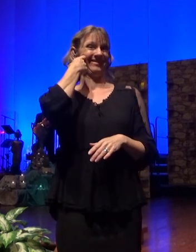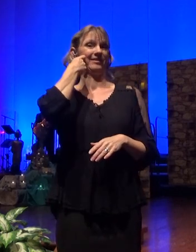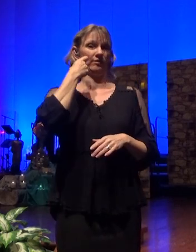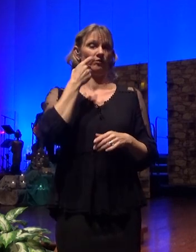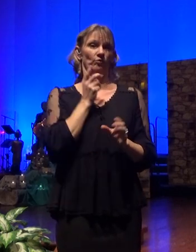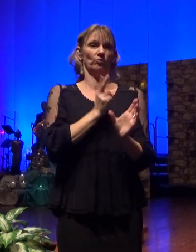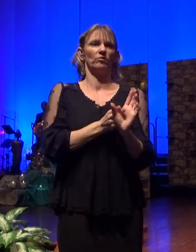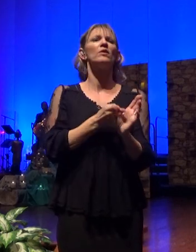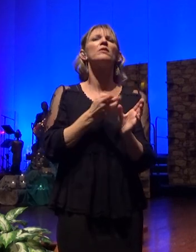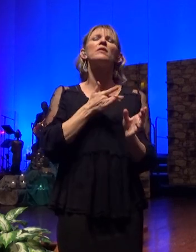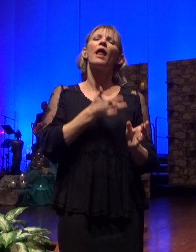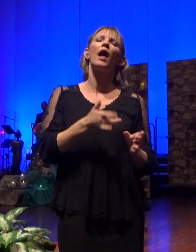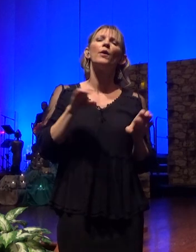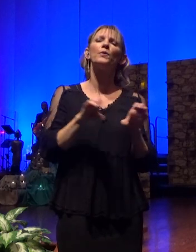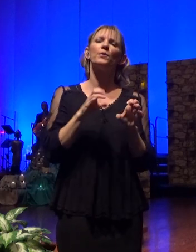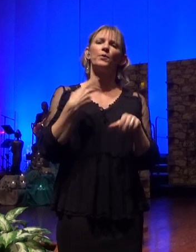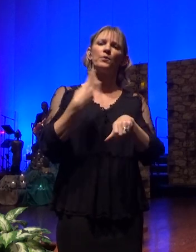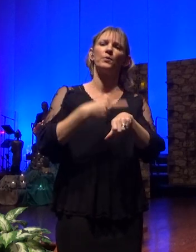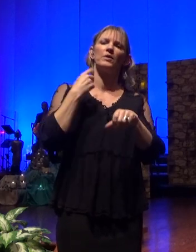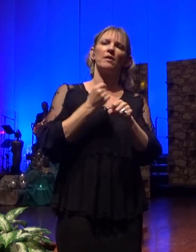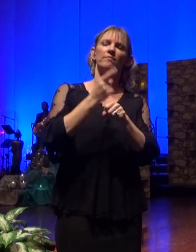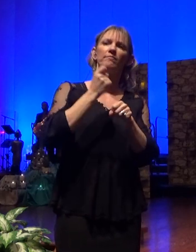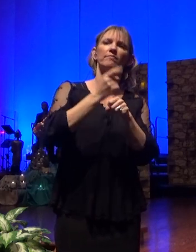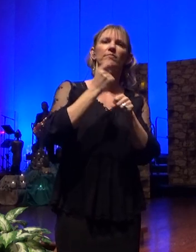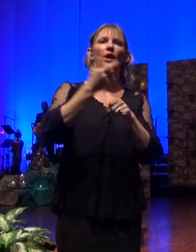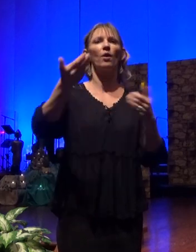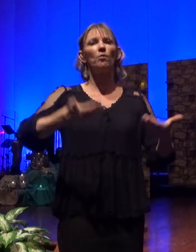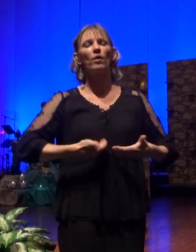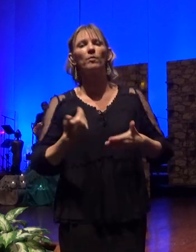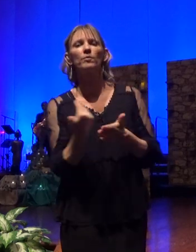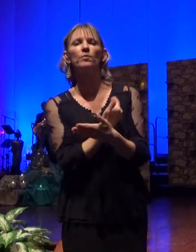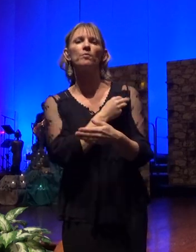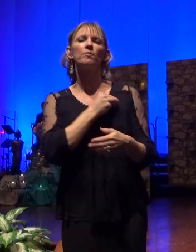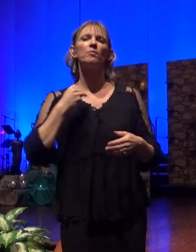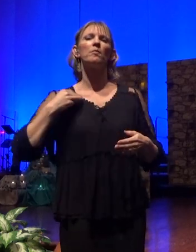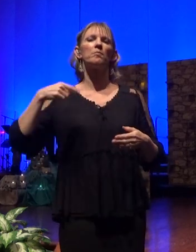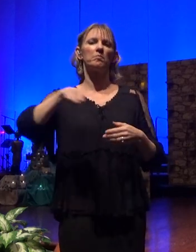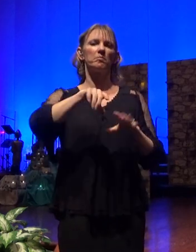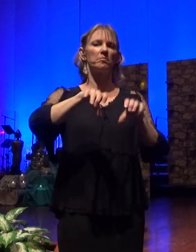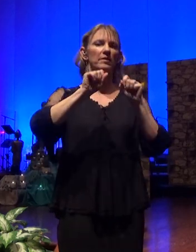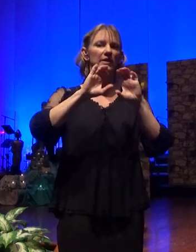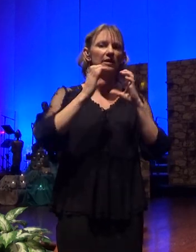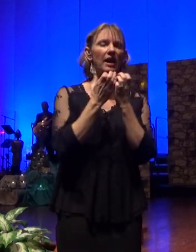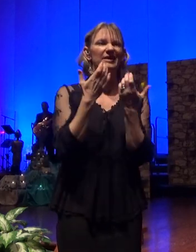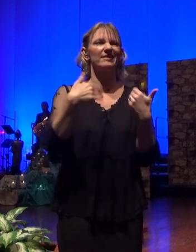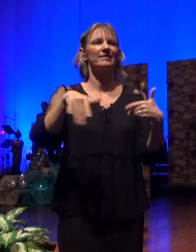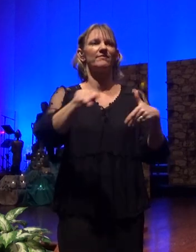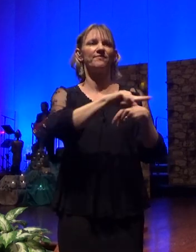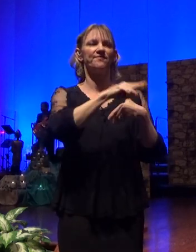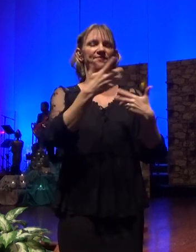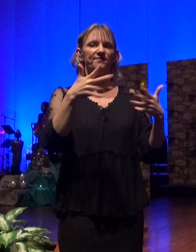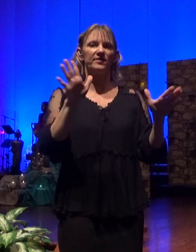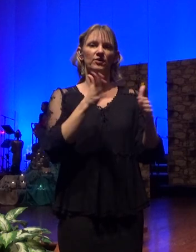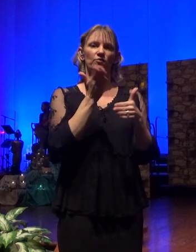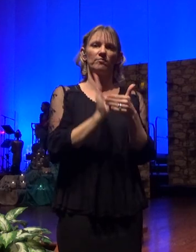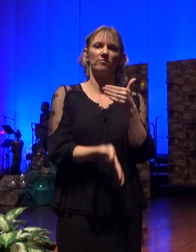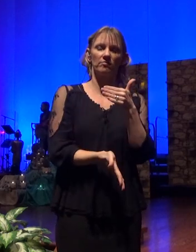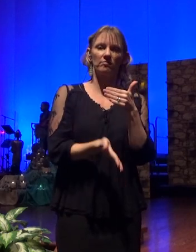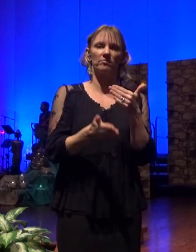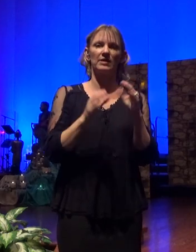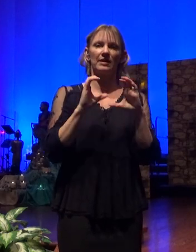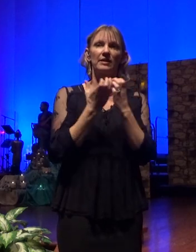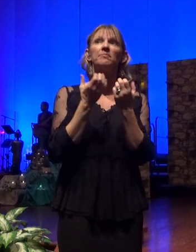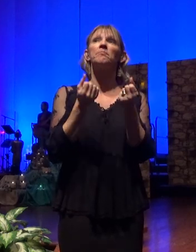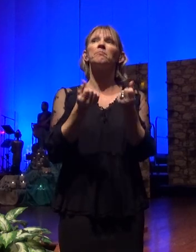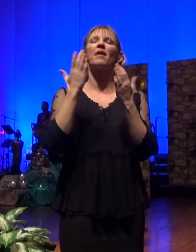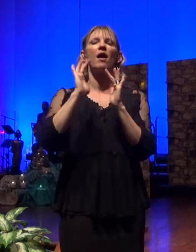this about twice a year, welcome new members. We have a class that they take and they've all completed that class, and many of them are watching